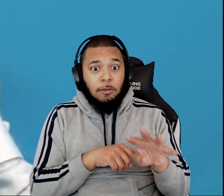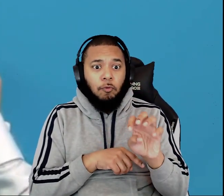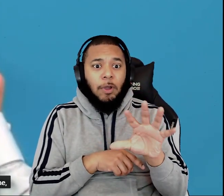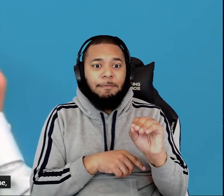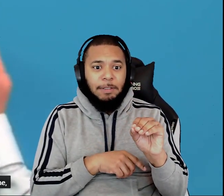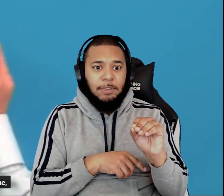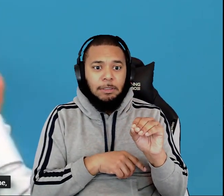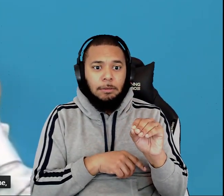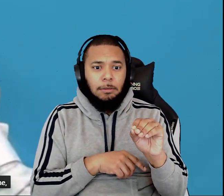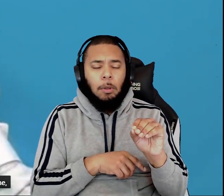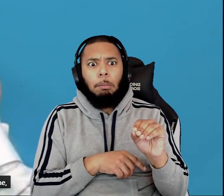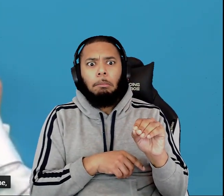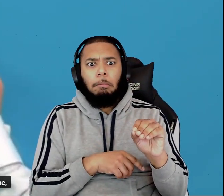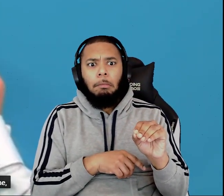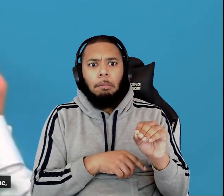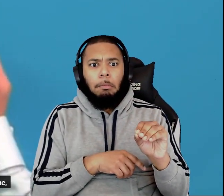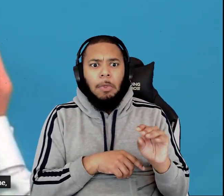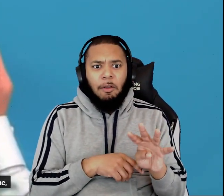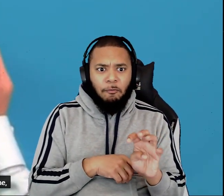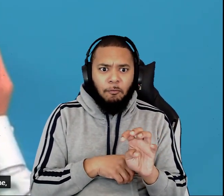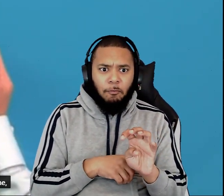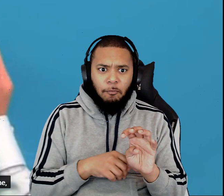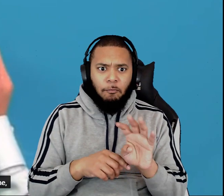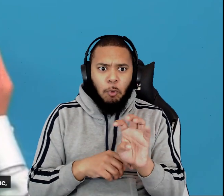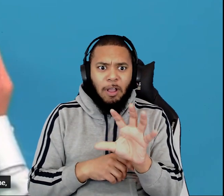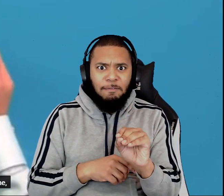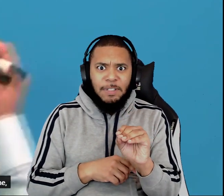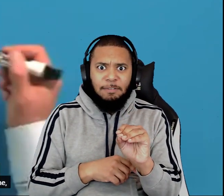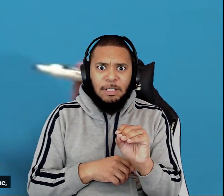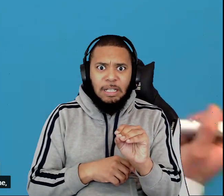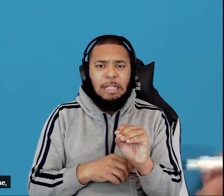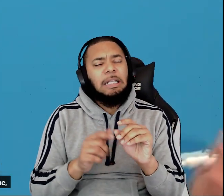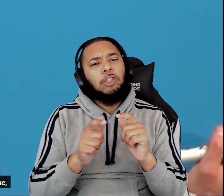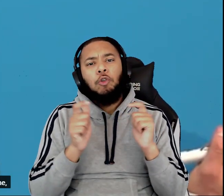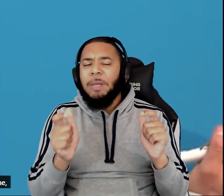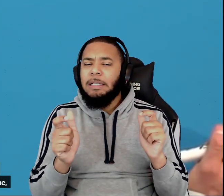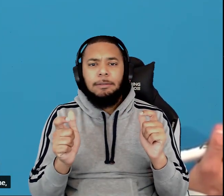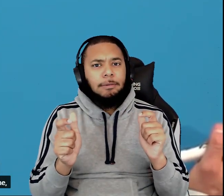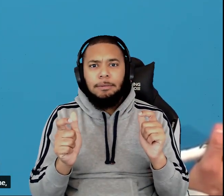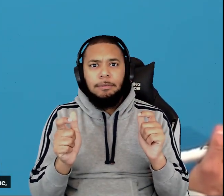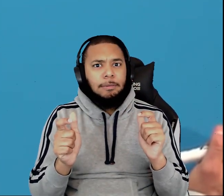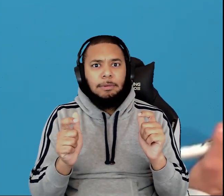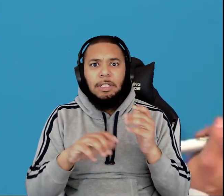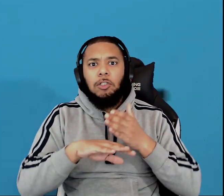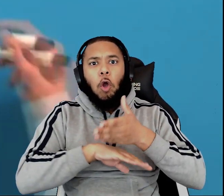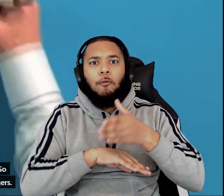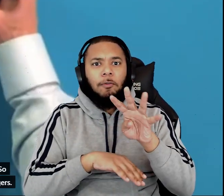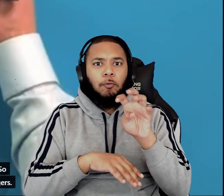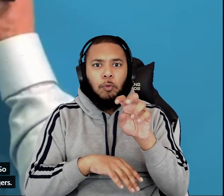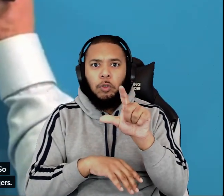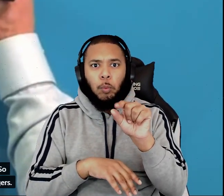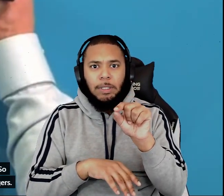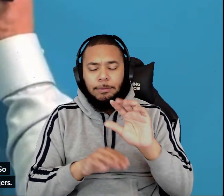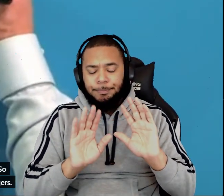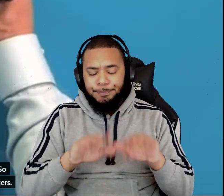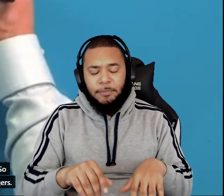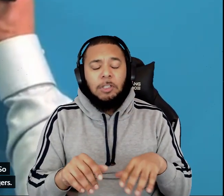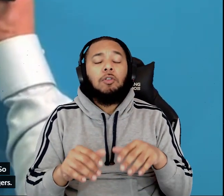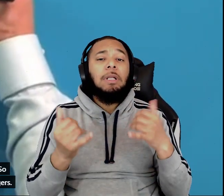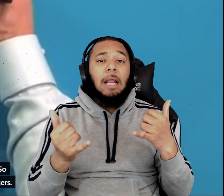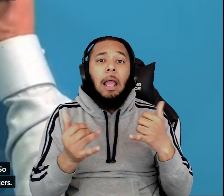450. Do you see if I write 450 here, that's too big? So I can't write a 9. So I'm going to try an